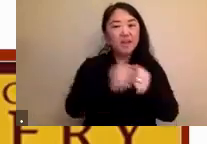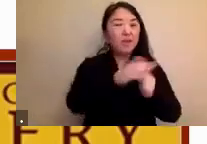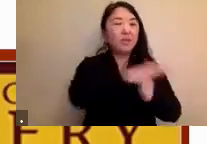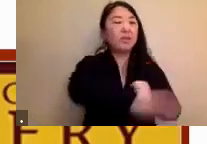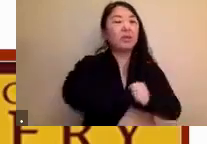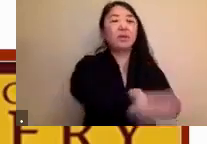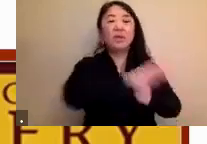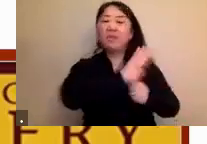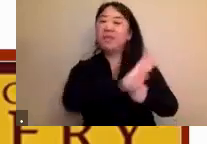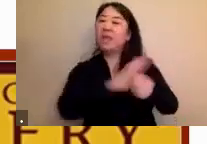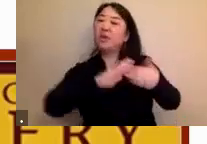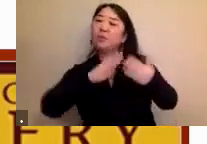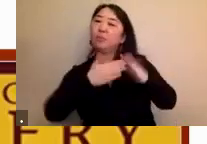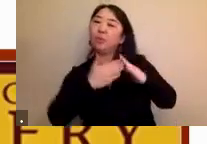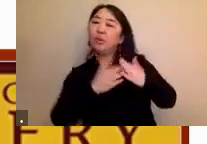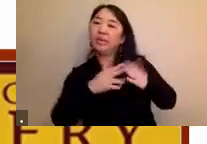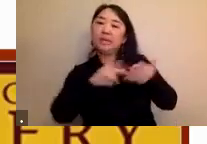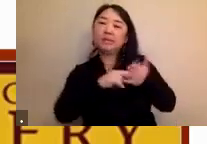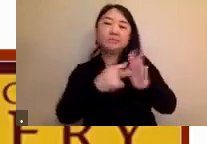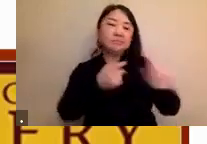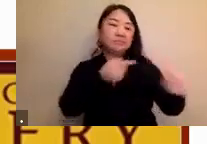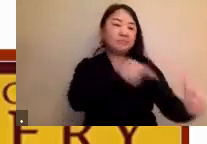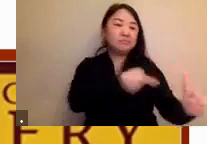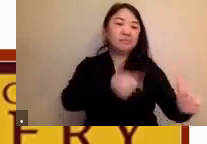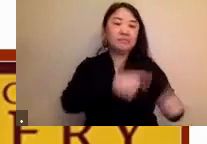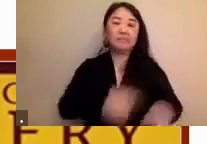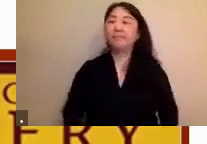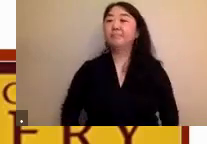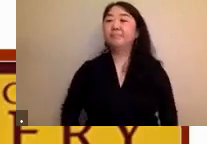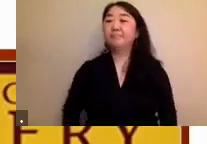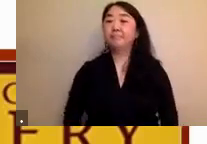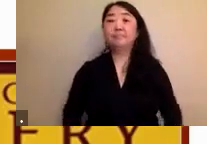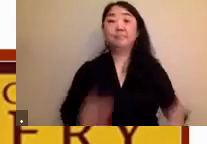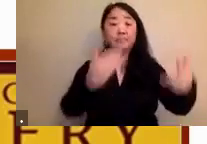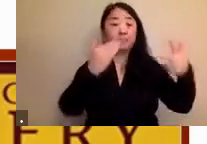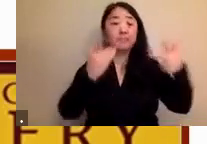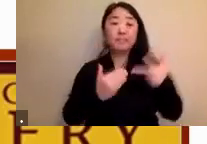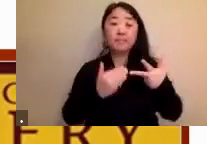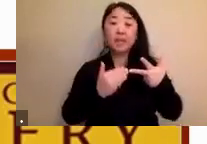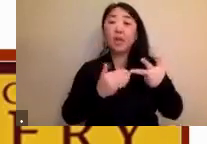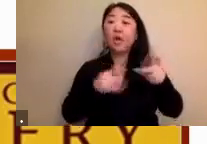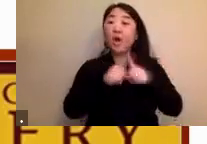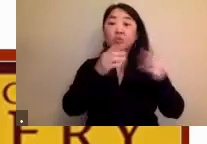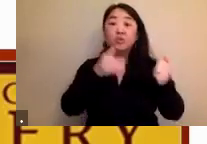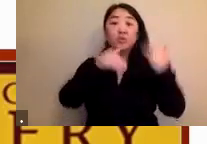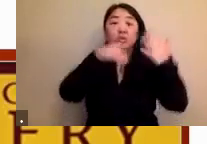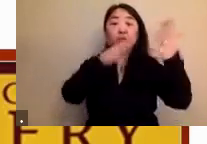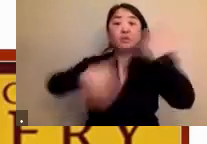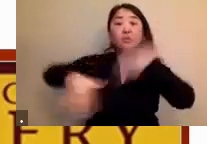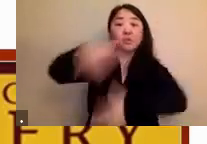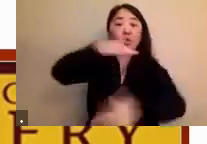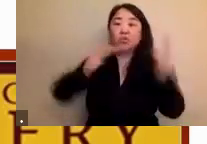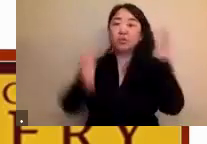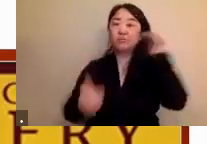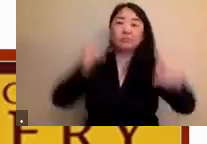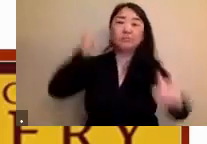community meant to them. And then, of course, social inequities, where we talk about benefits and burdens.